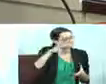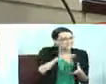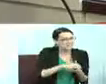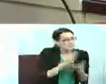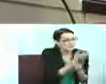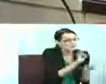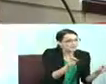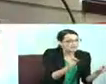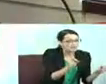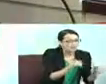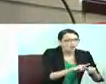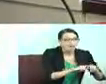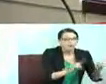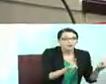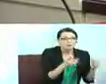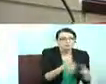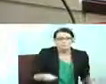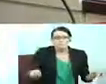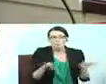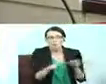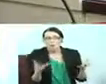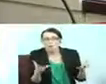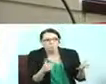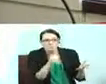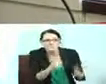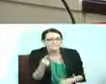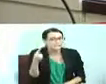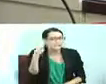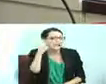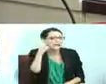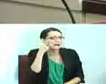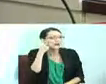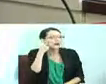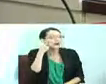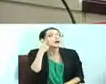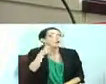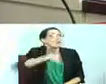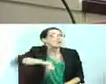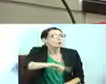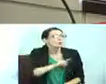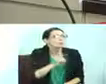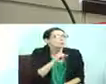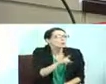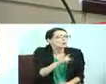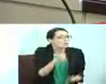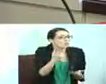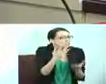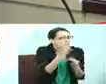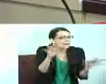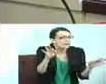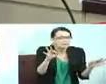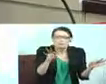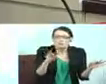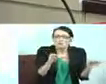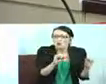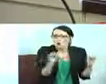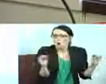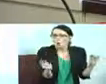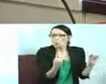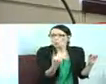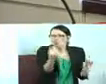Last but not least, we didn't hear we were free. No one told us we were free in